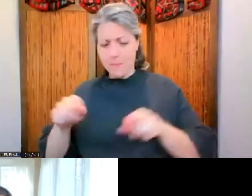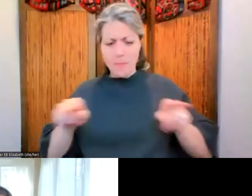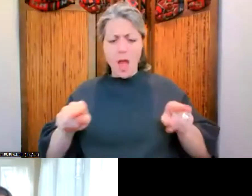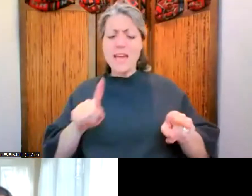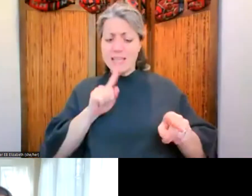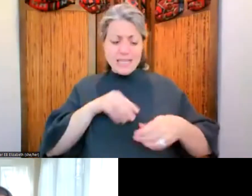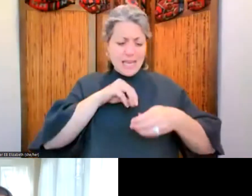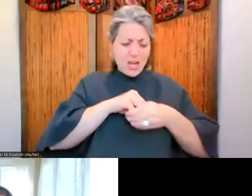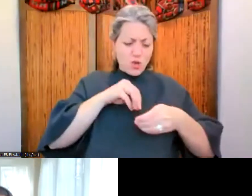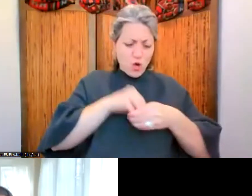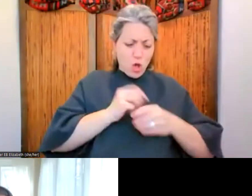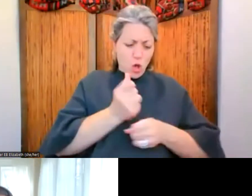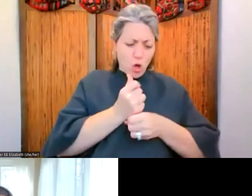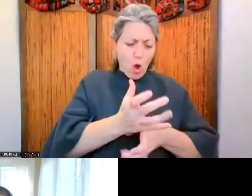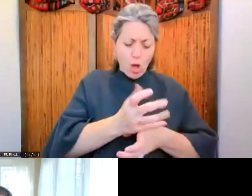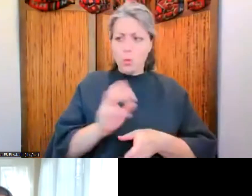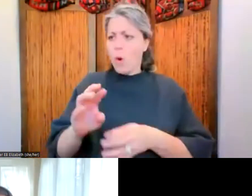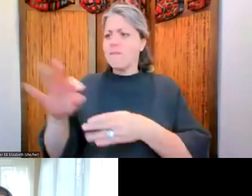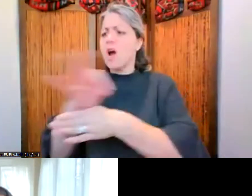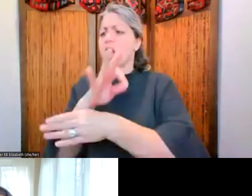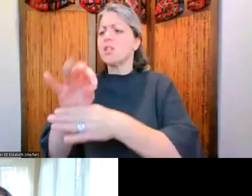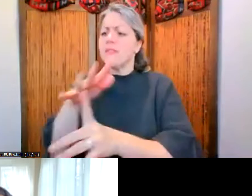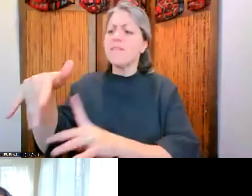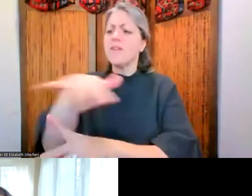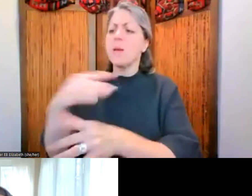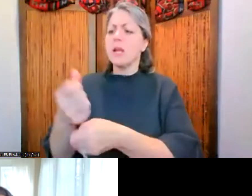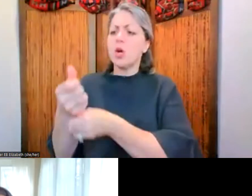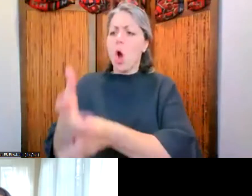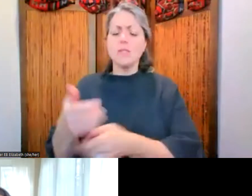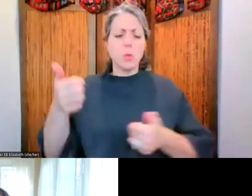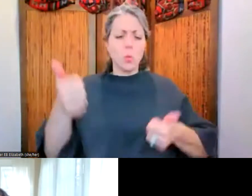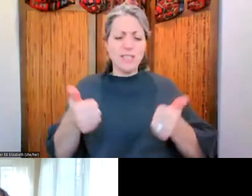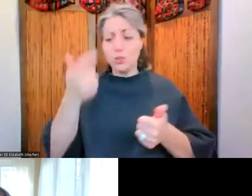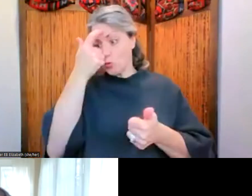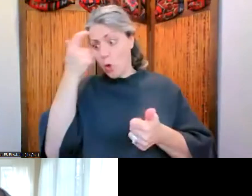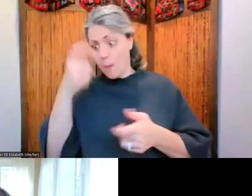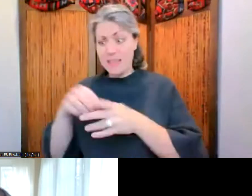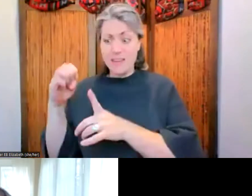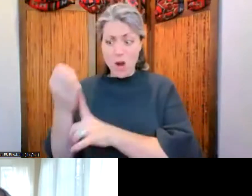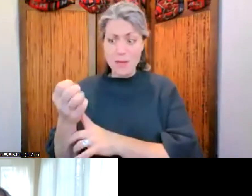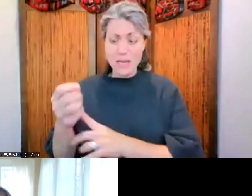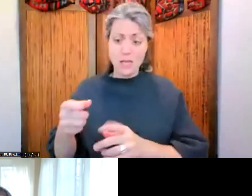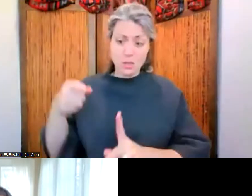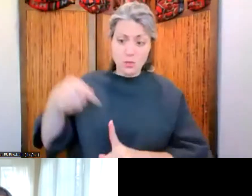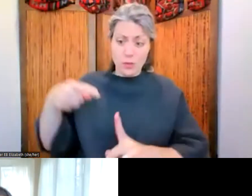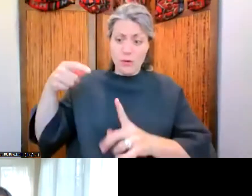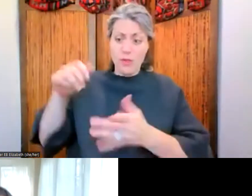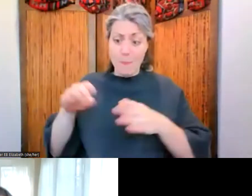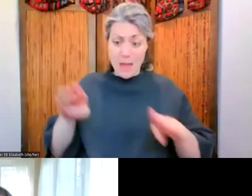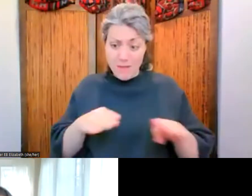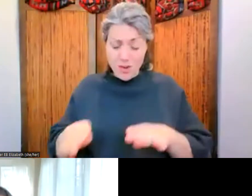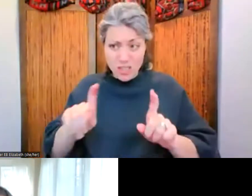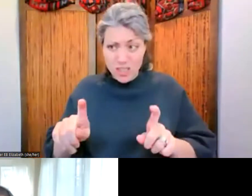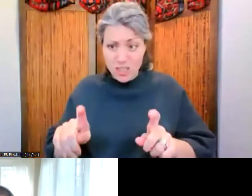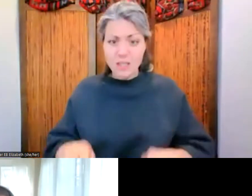causation or a functional response to the environment, things like trauma or something else that is in the environment triggering a behavior. Yeah, and